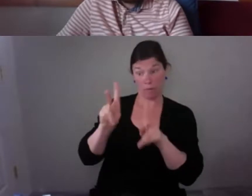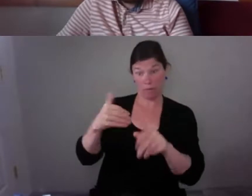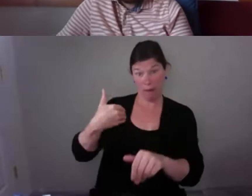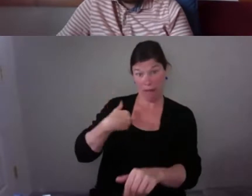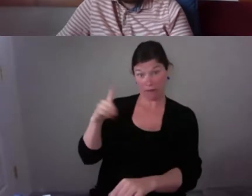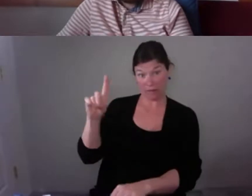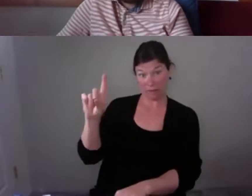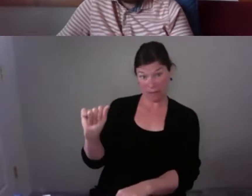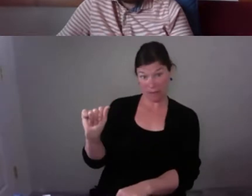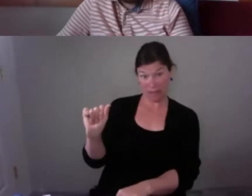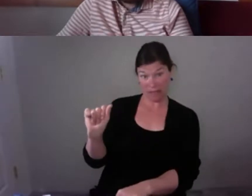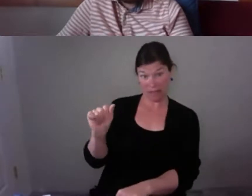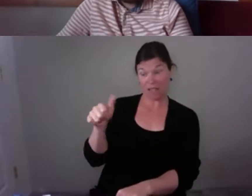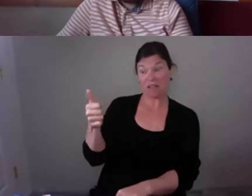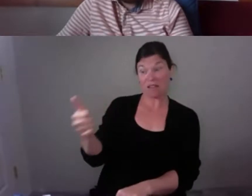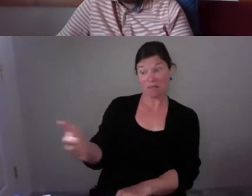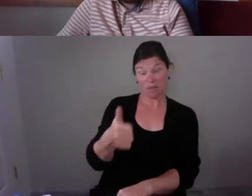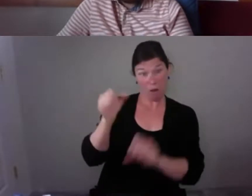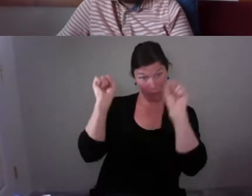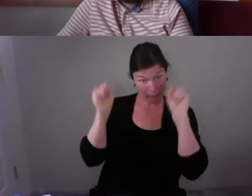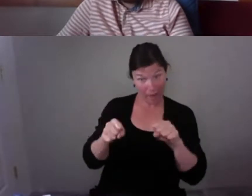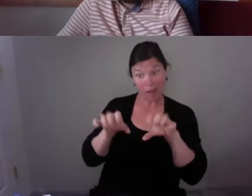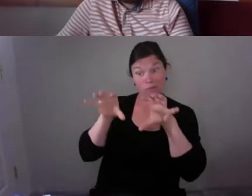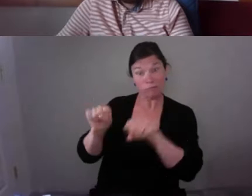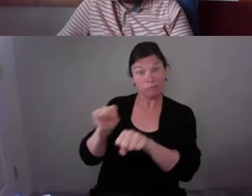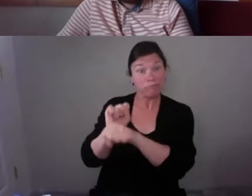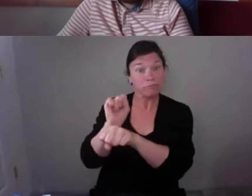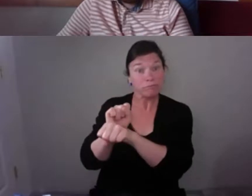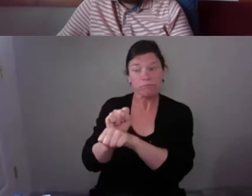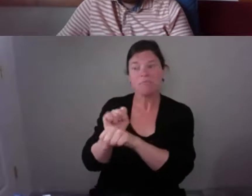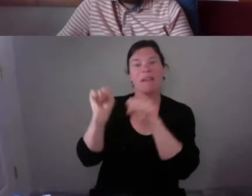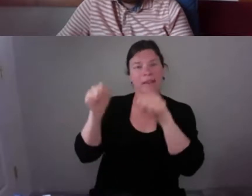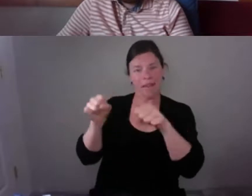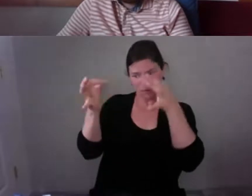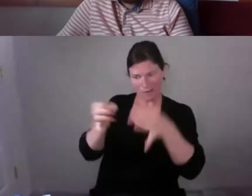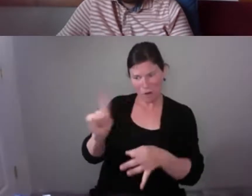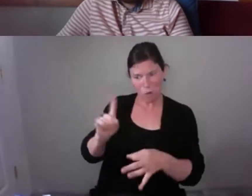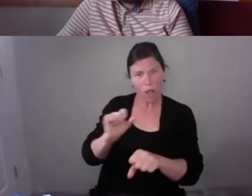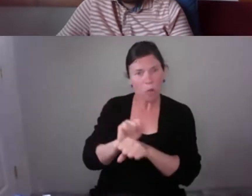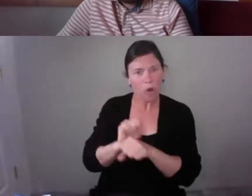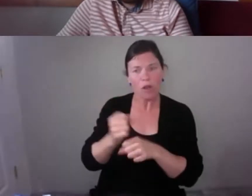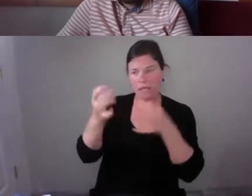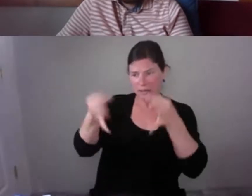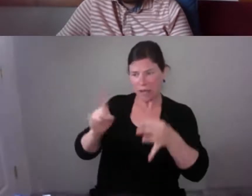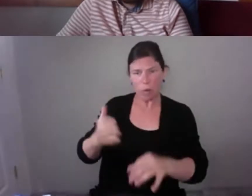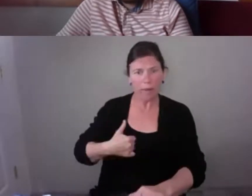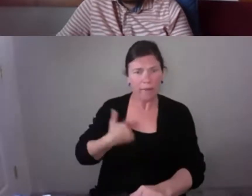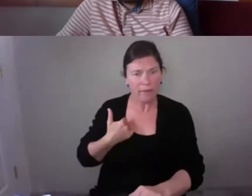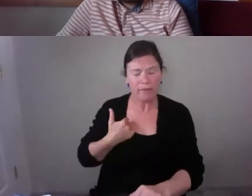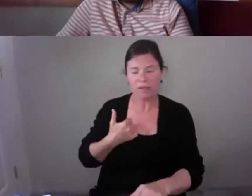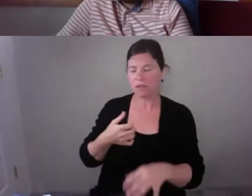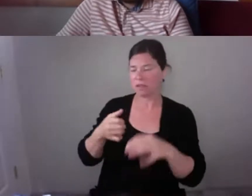with disabilities are able to work and choose where they want to work and where they want to live, and how